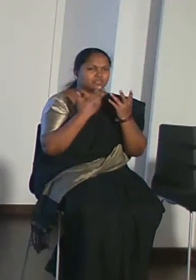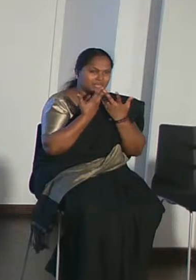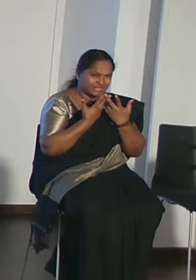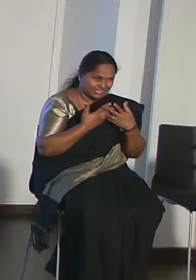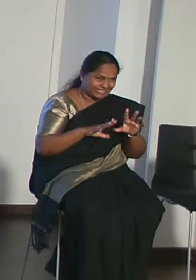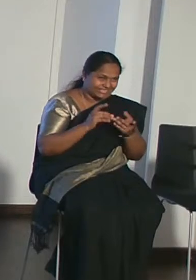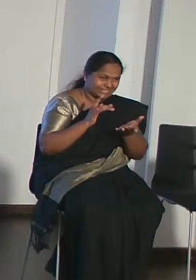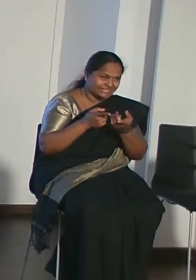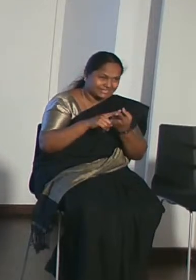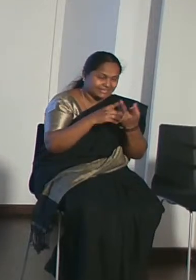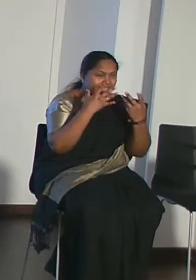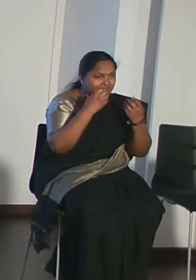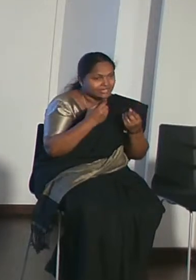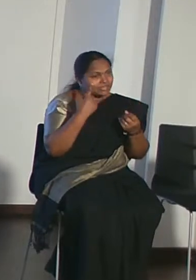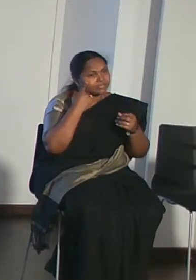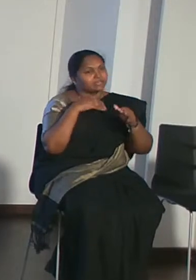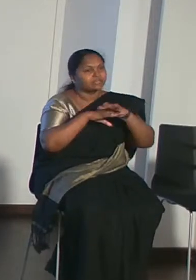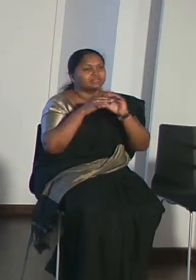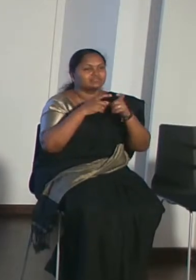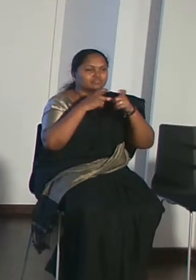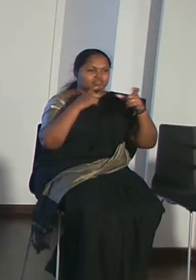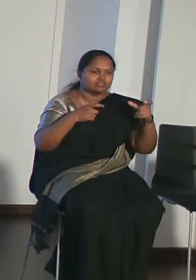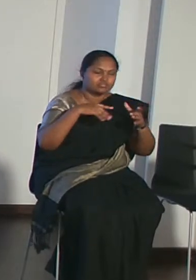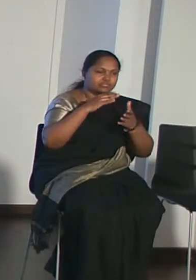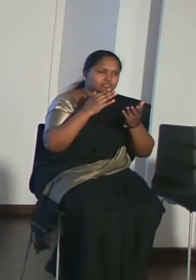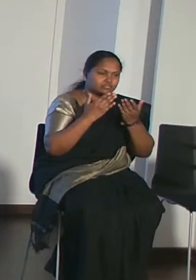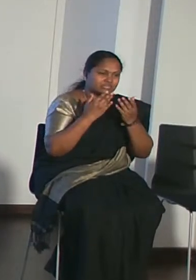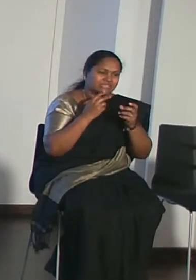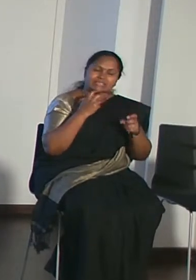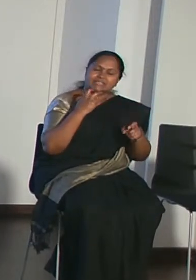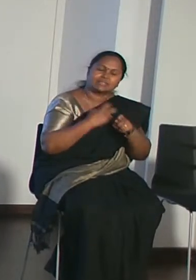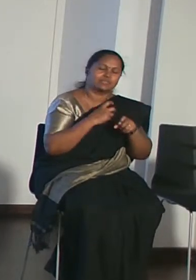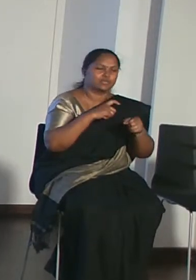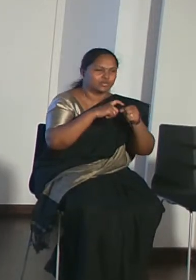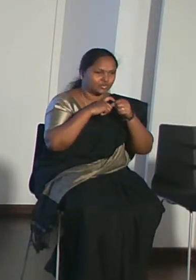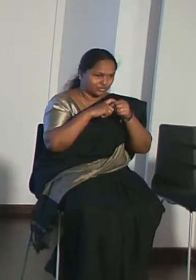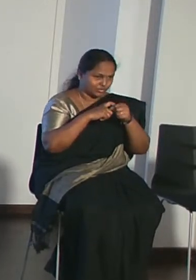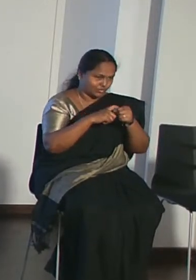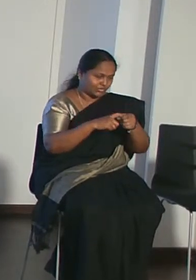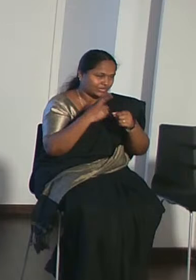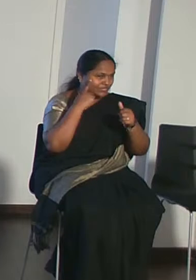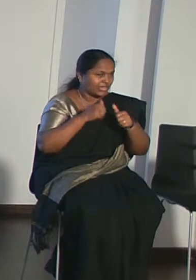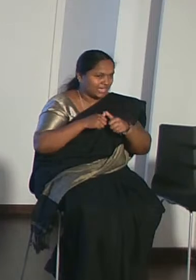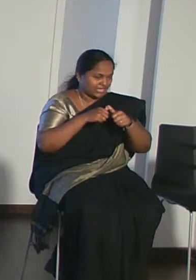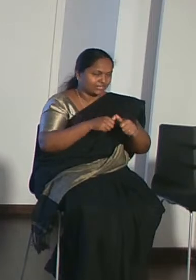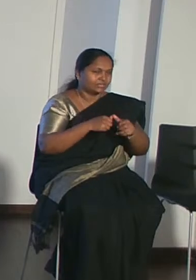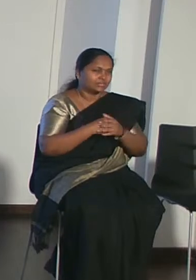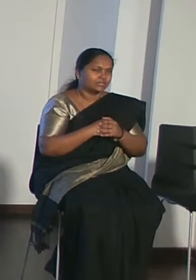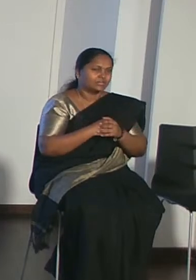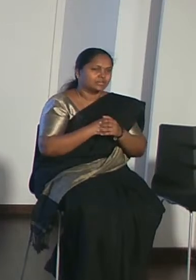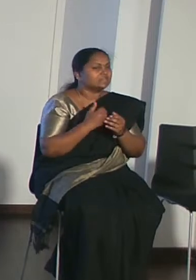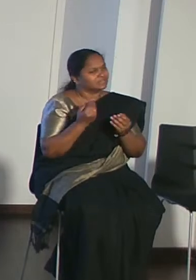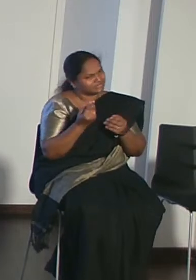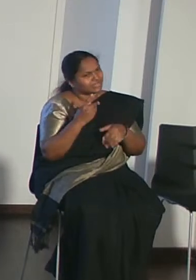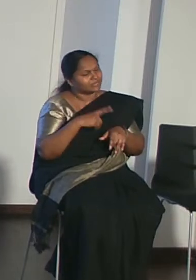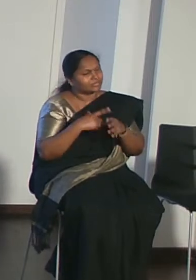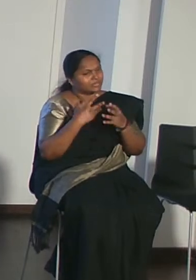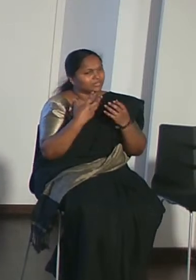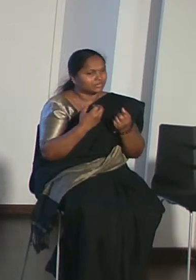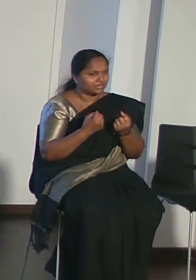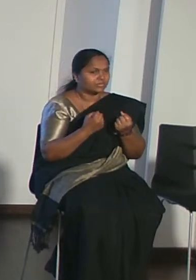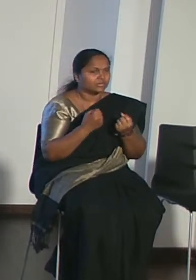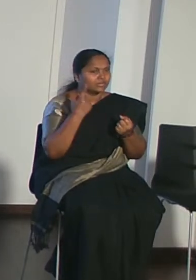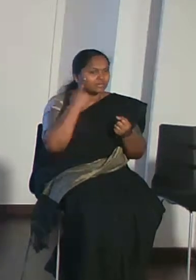institution building, it's a difficult question to answer. and but it's something that